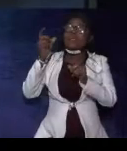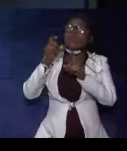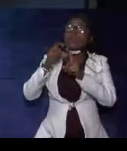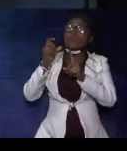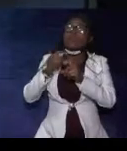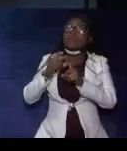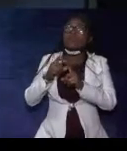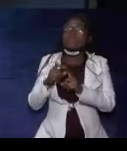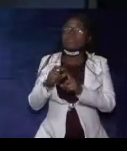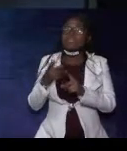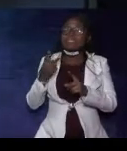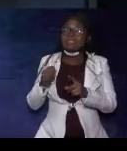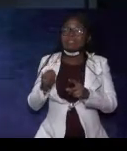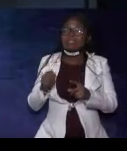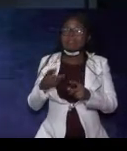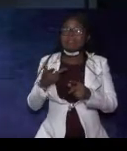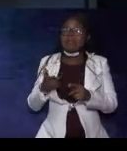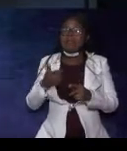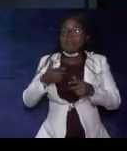40 million,